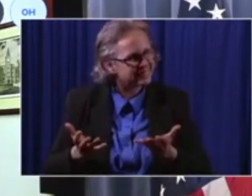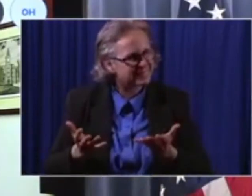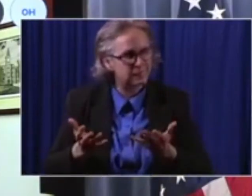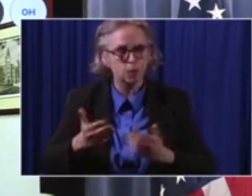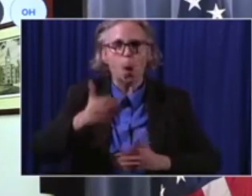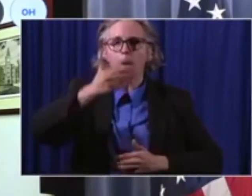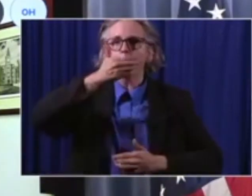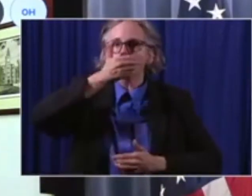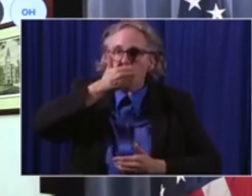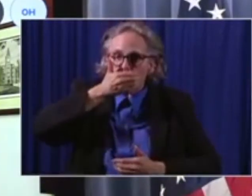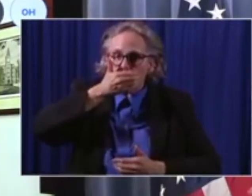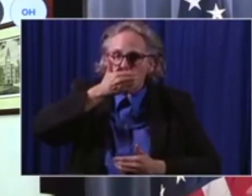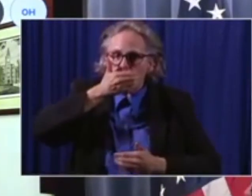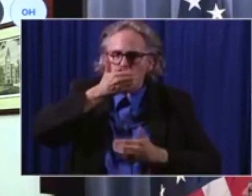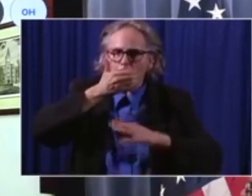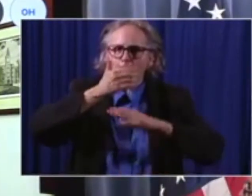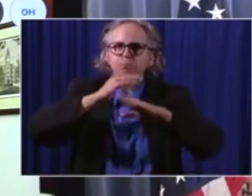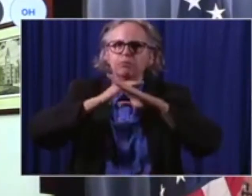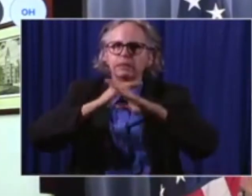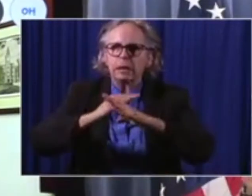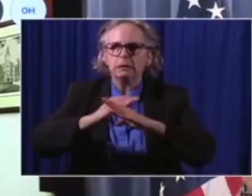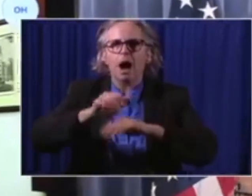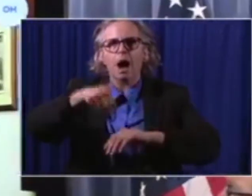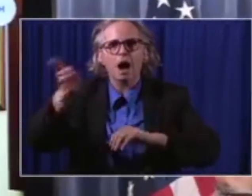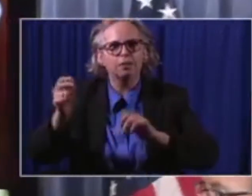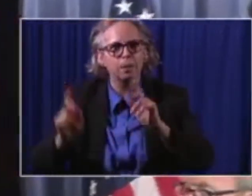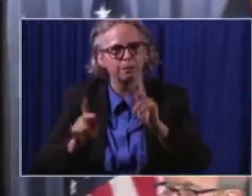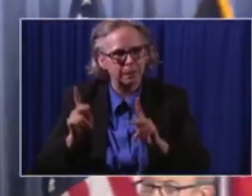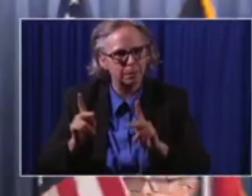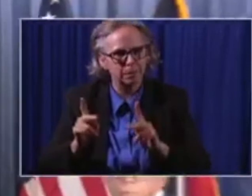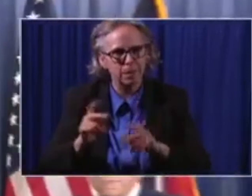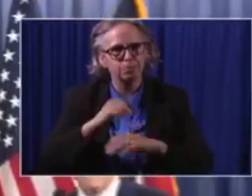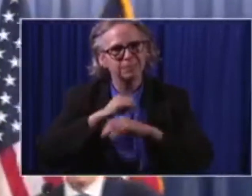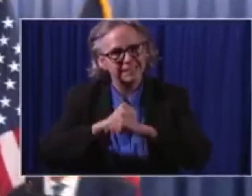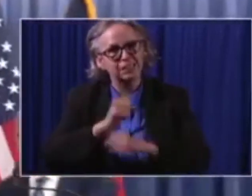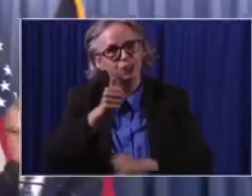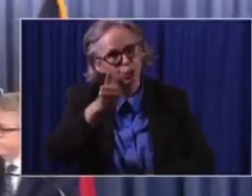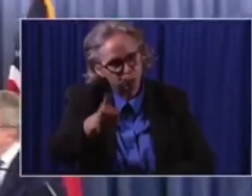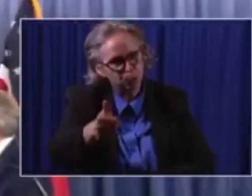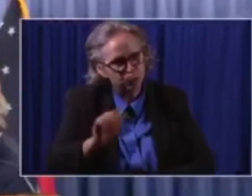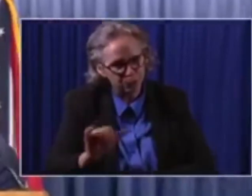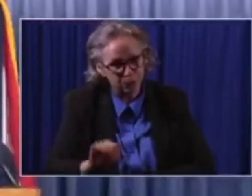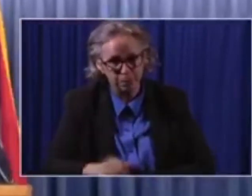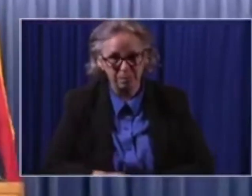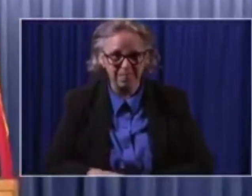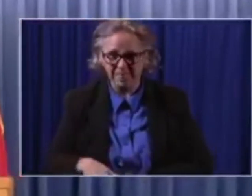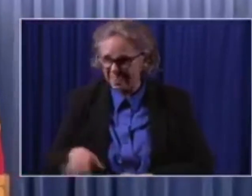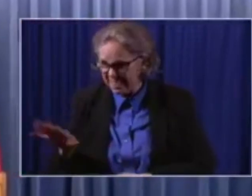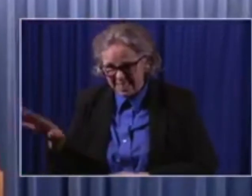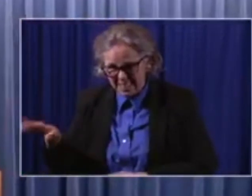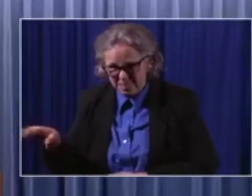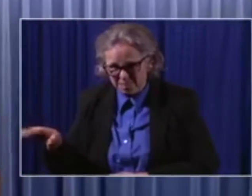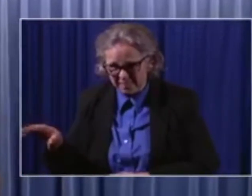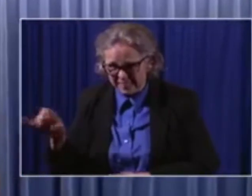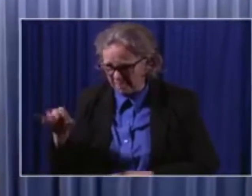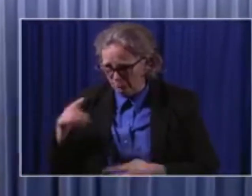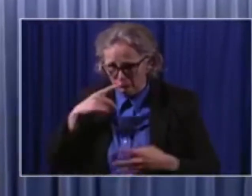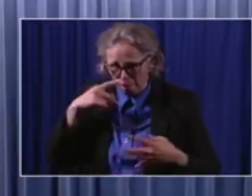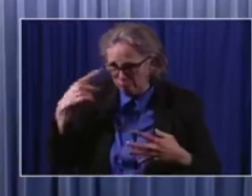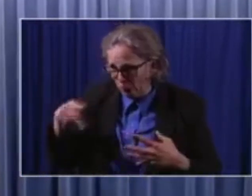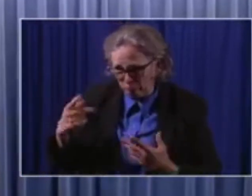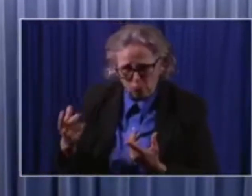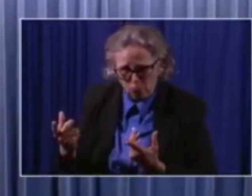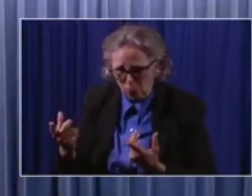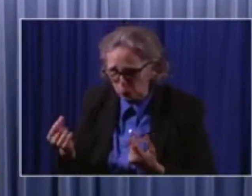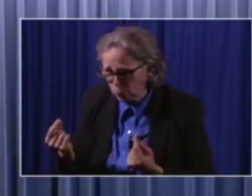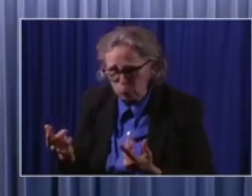protect others, but it also provides protection for yourself. And purple? Well, I think purple is, we